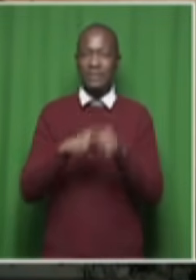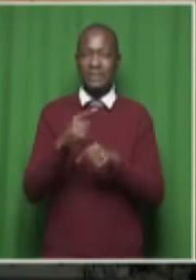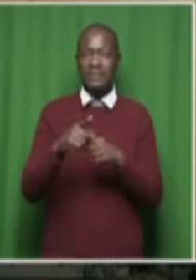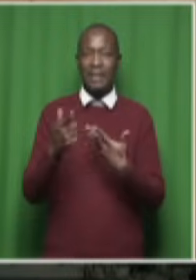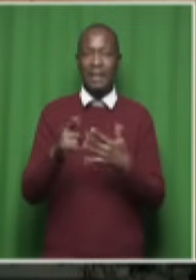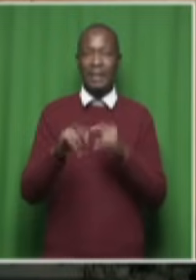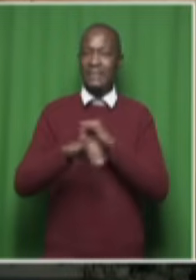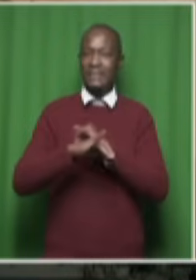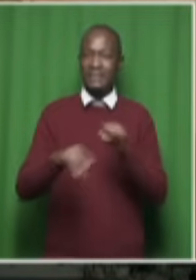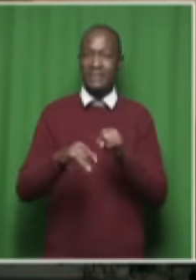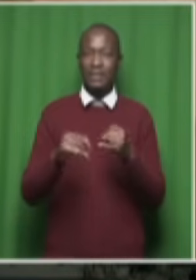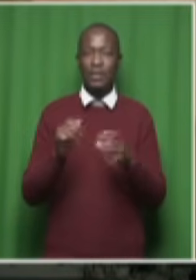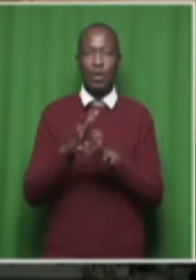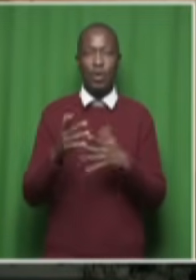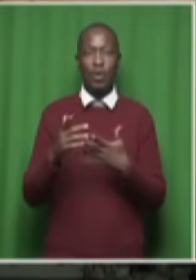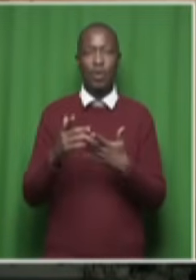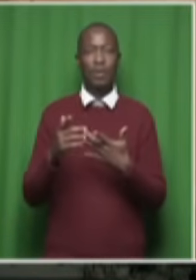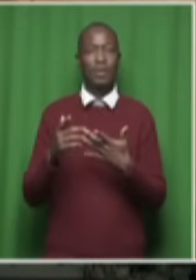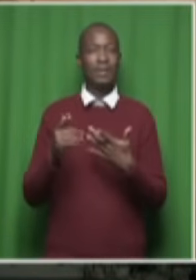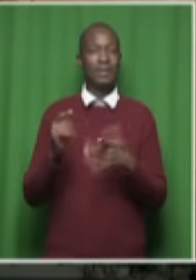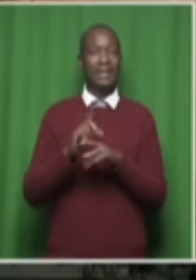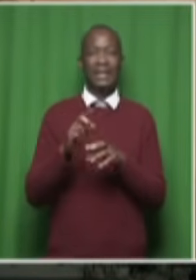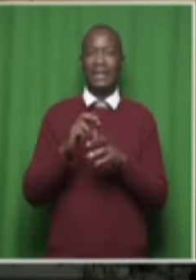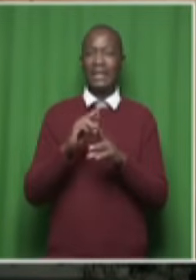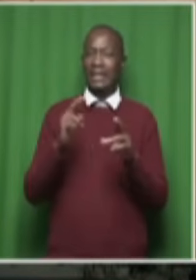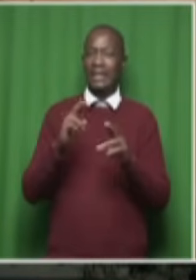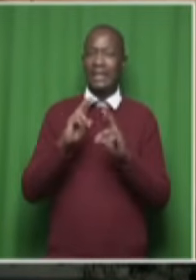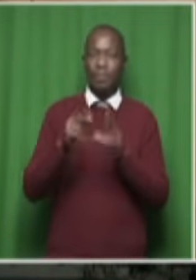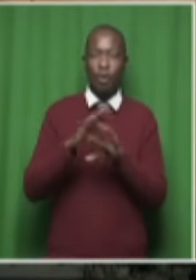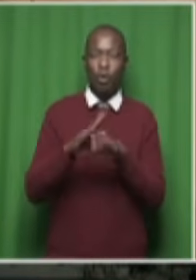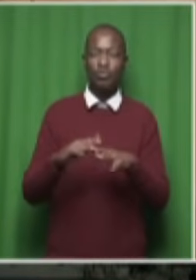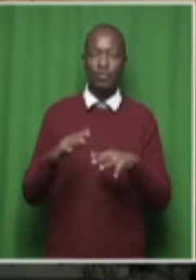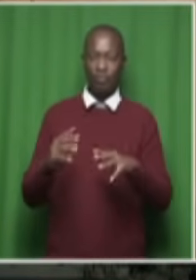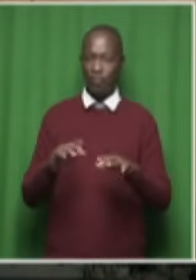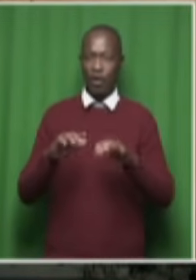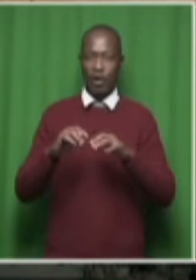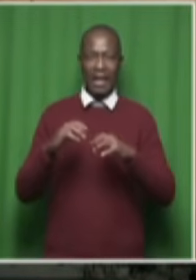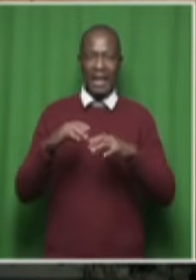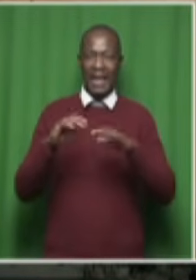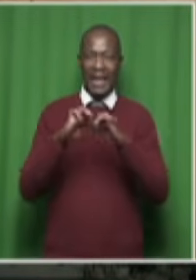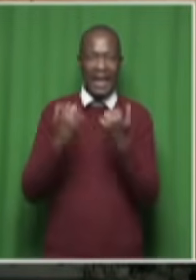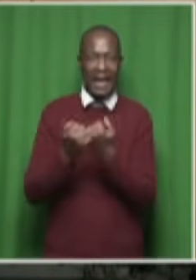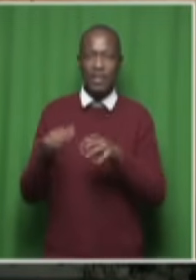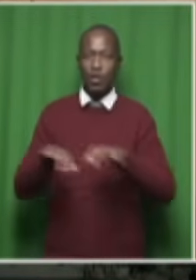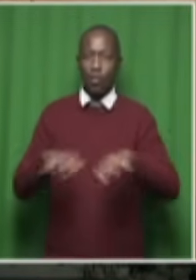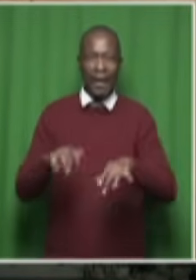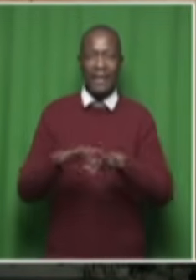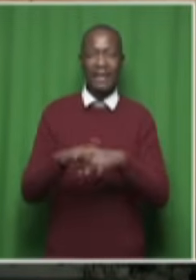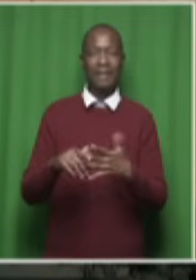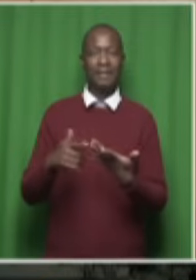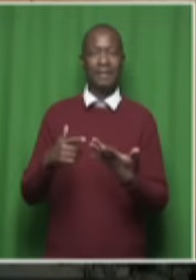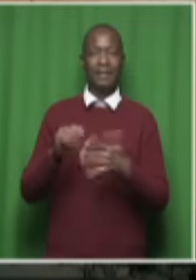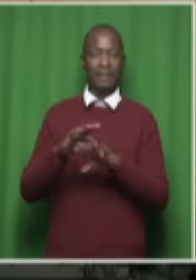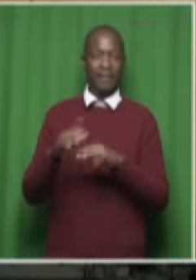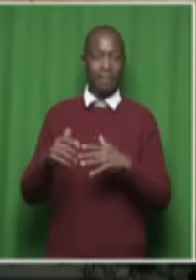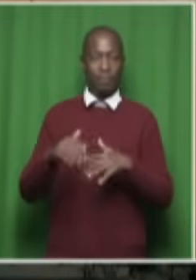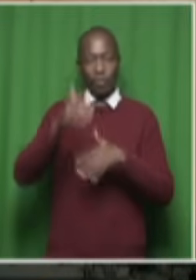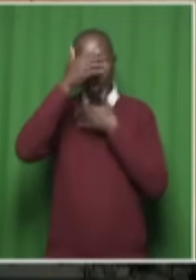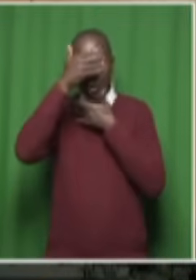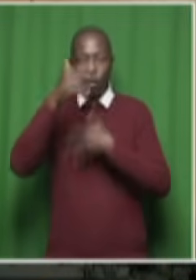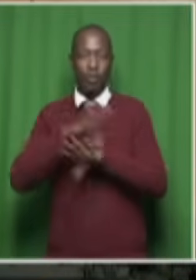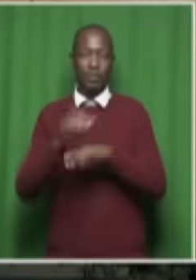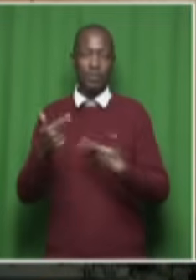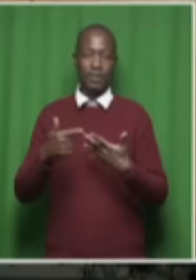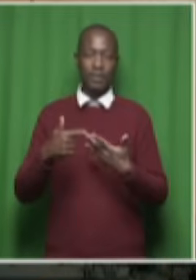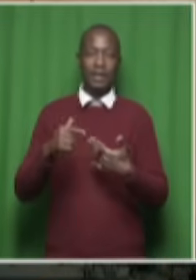intense weather patterns as well, like reports of earthquakes in Morocco, the devastating floods in Libya. I mean, these are